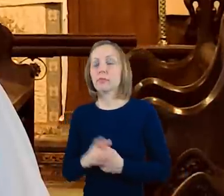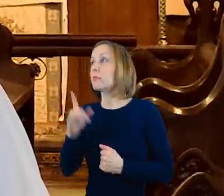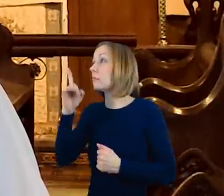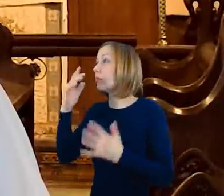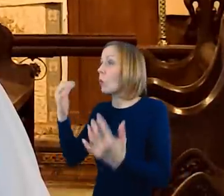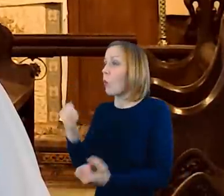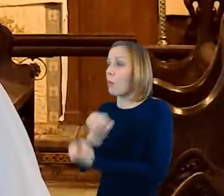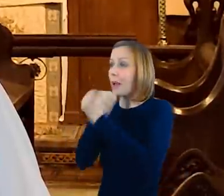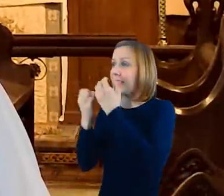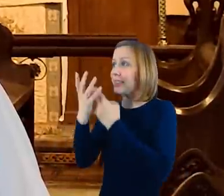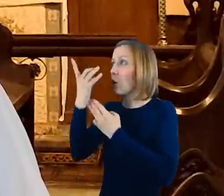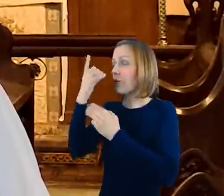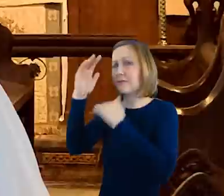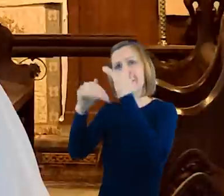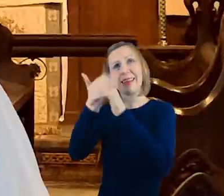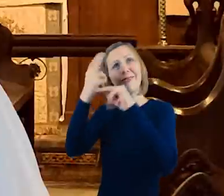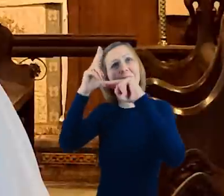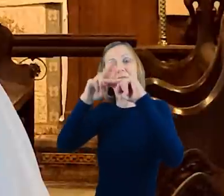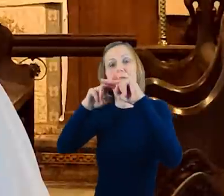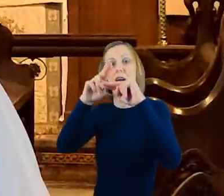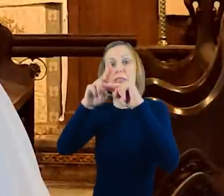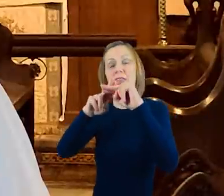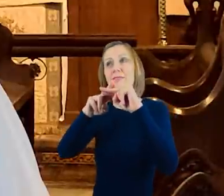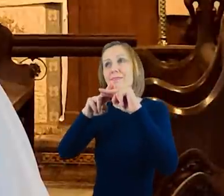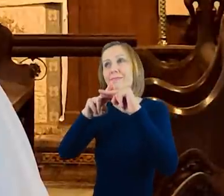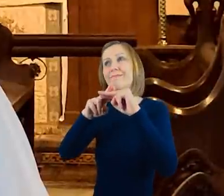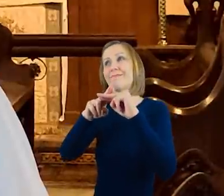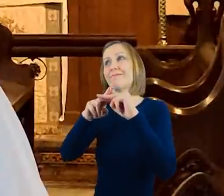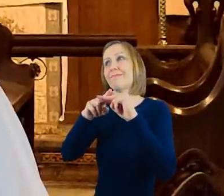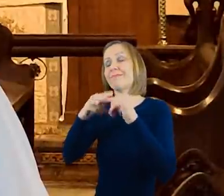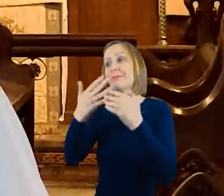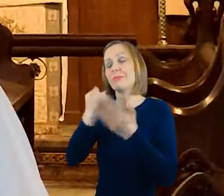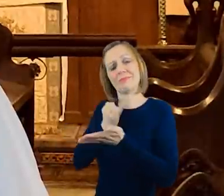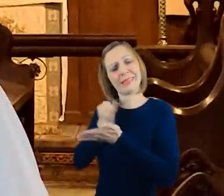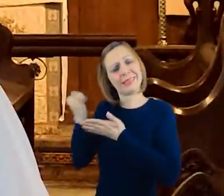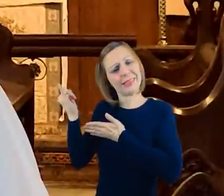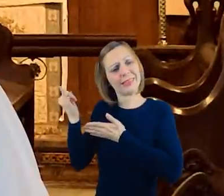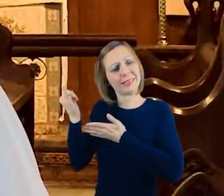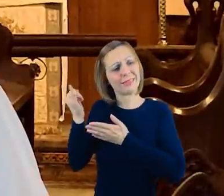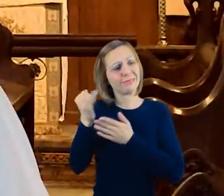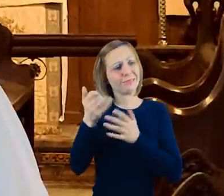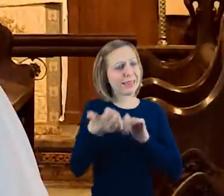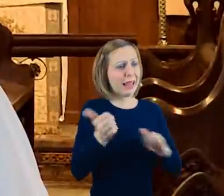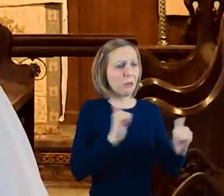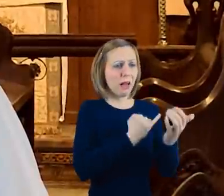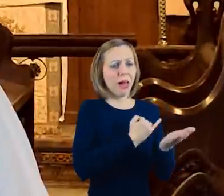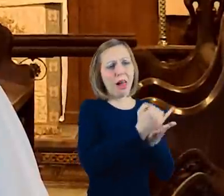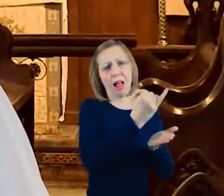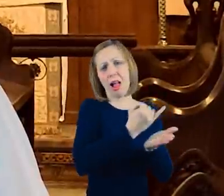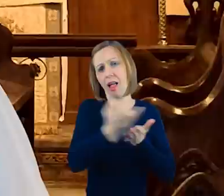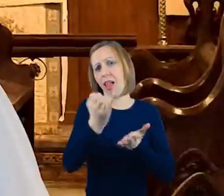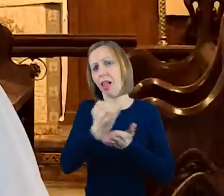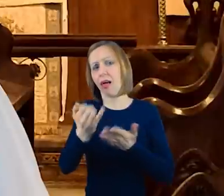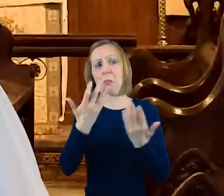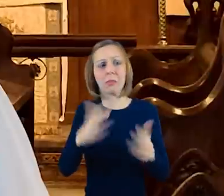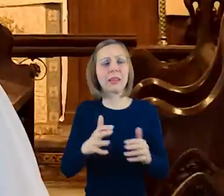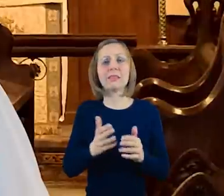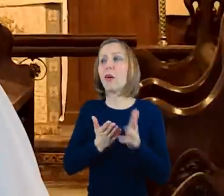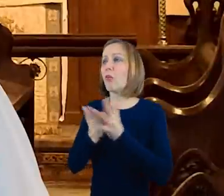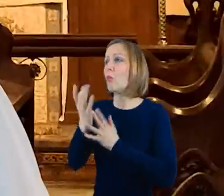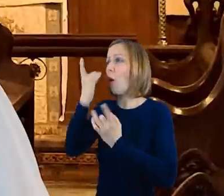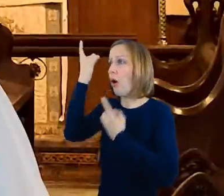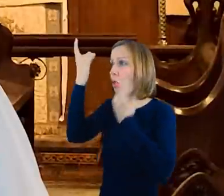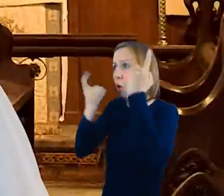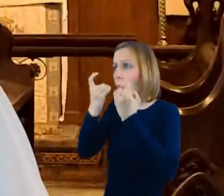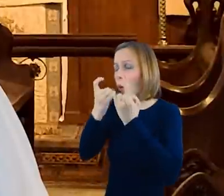Almighty God, our Heavenly Father, we have sinned against you and against our neighbour, in thought